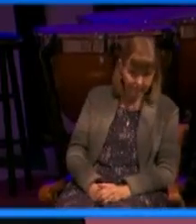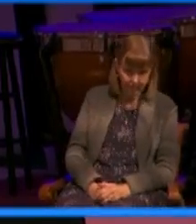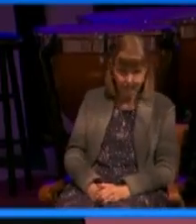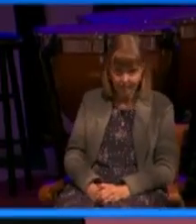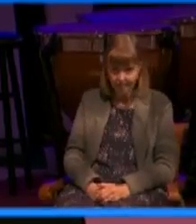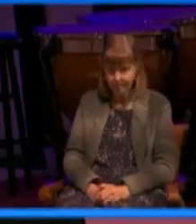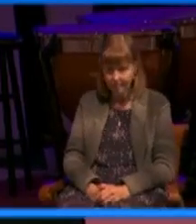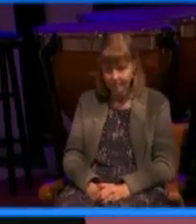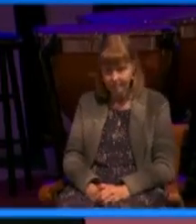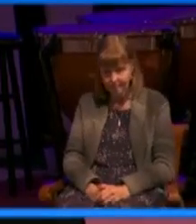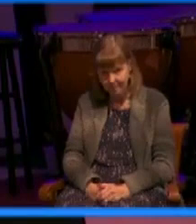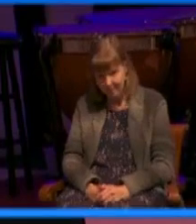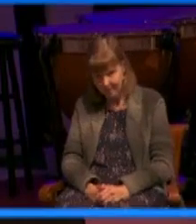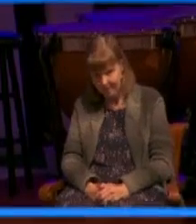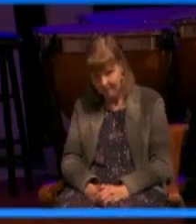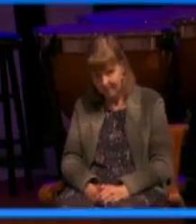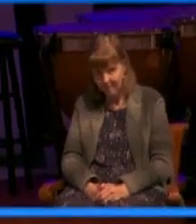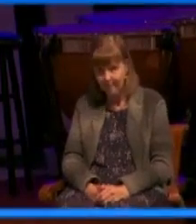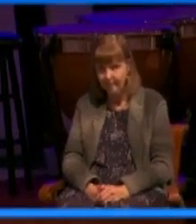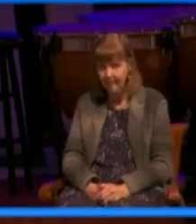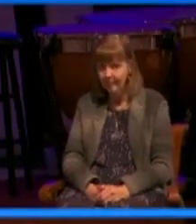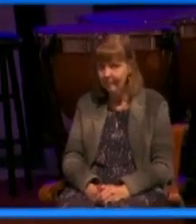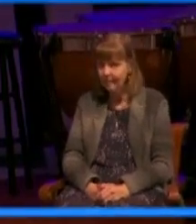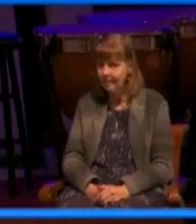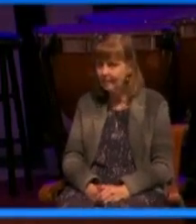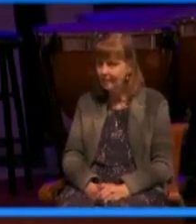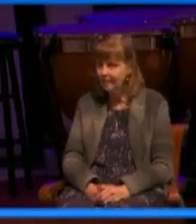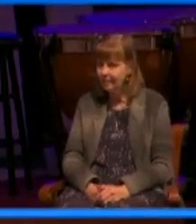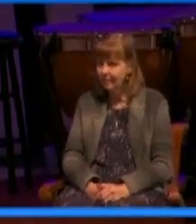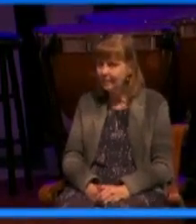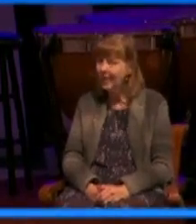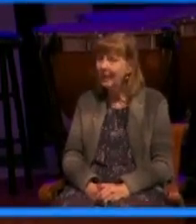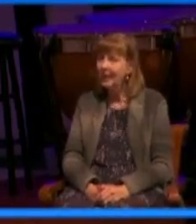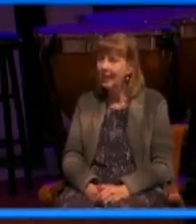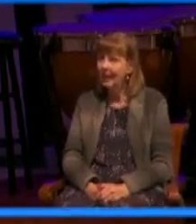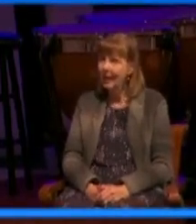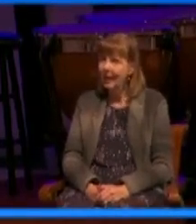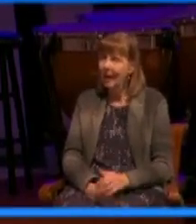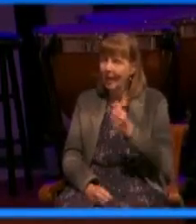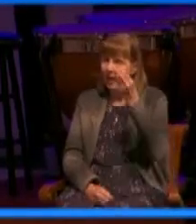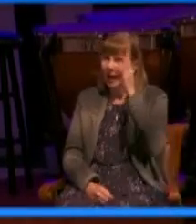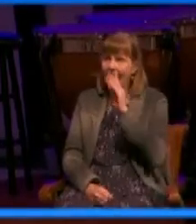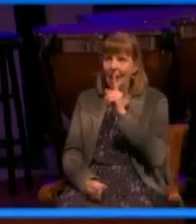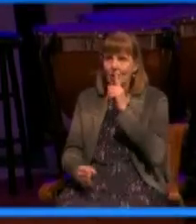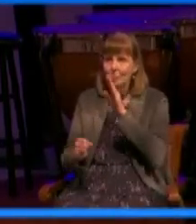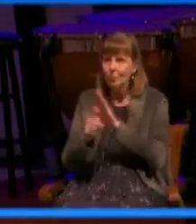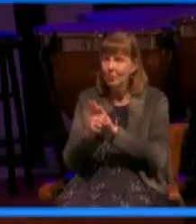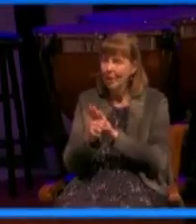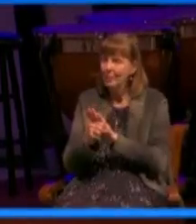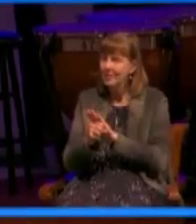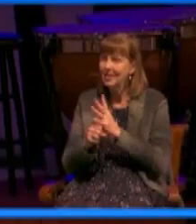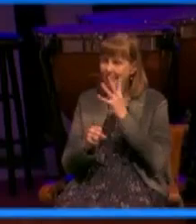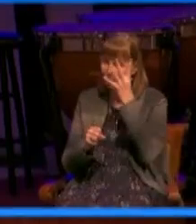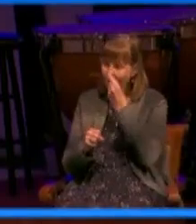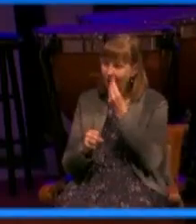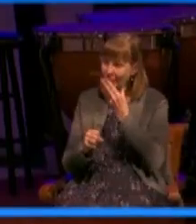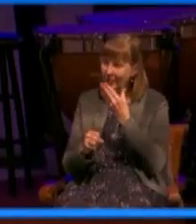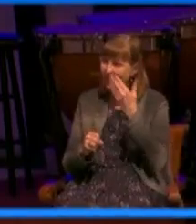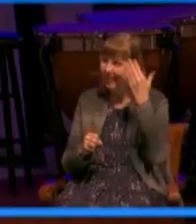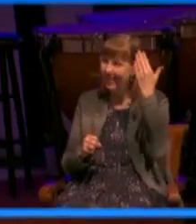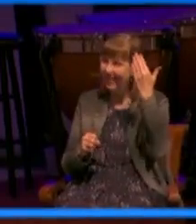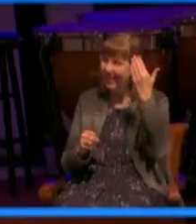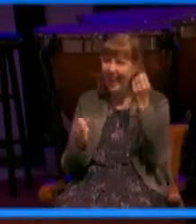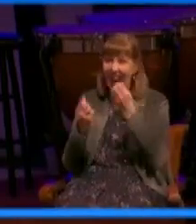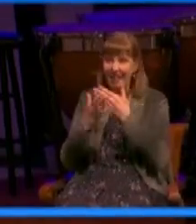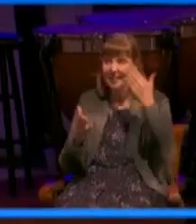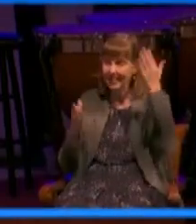God keeps his word. This is the beauty of the promises of God, that he has purpose in what he does. Let's